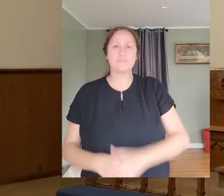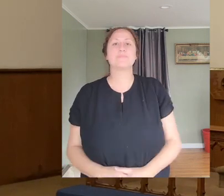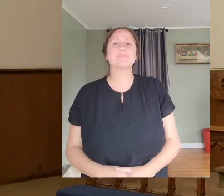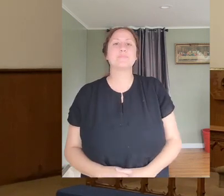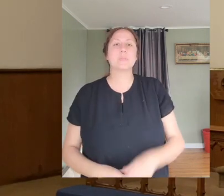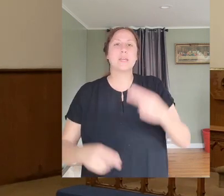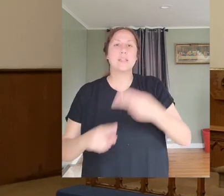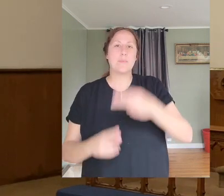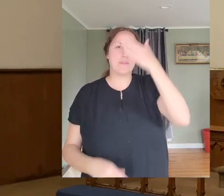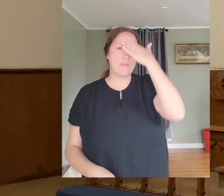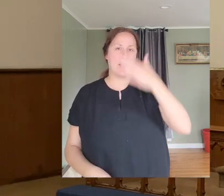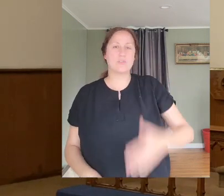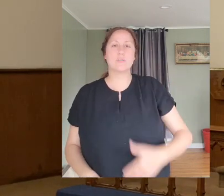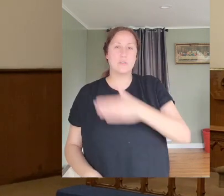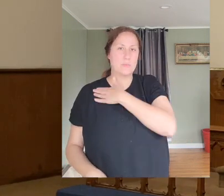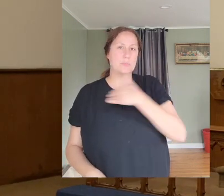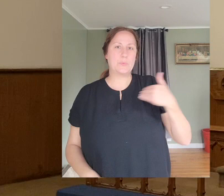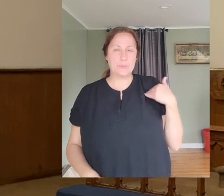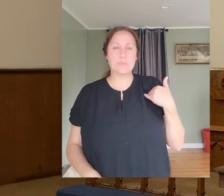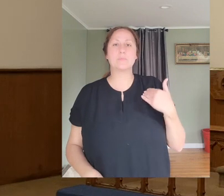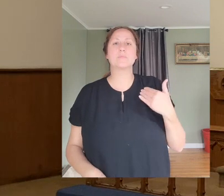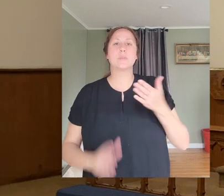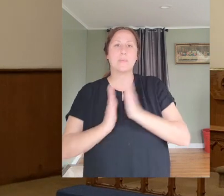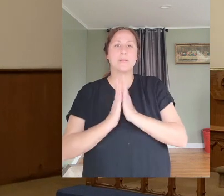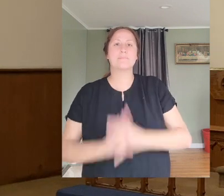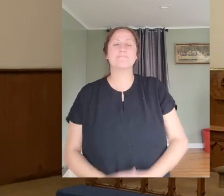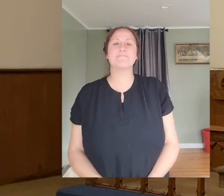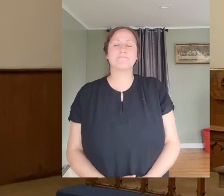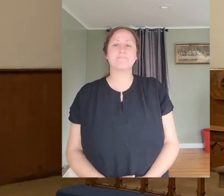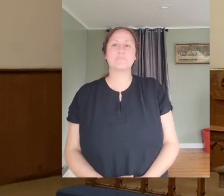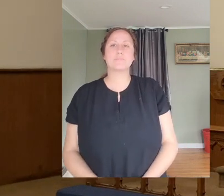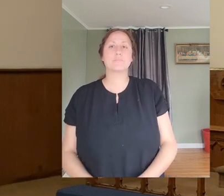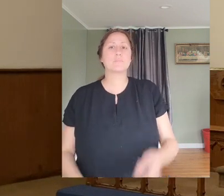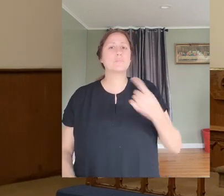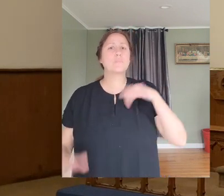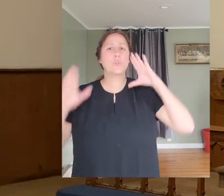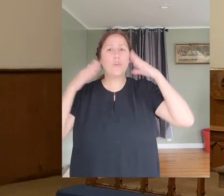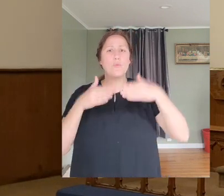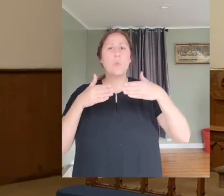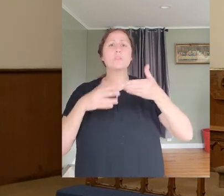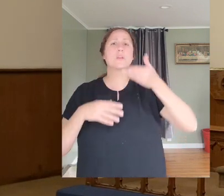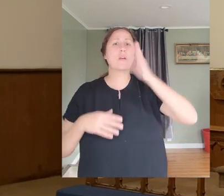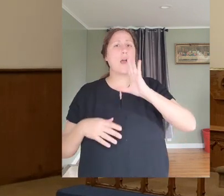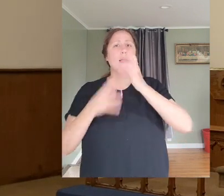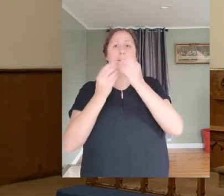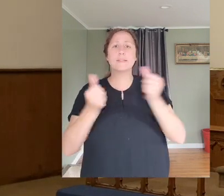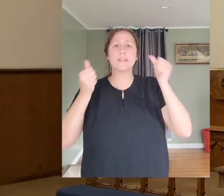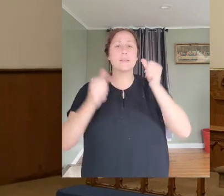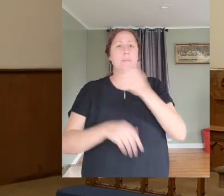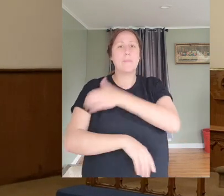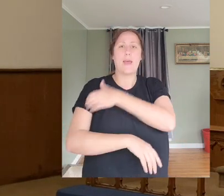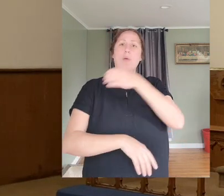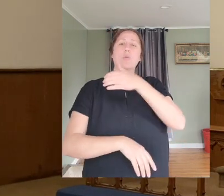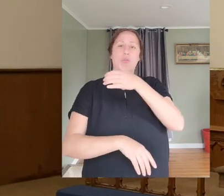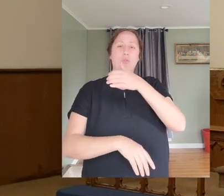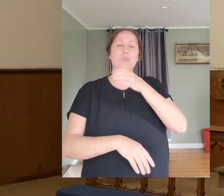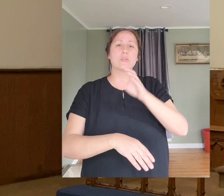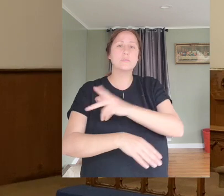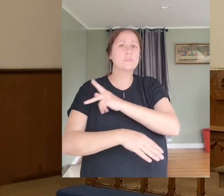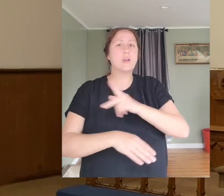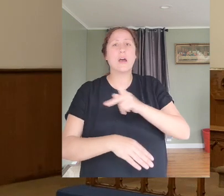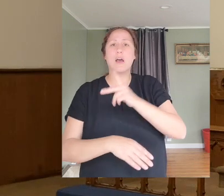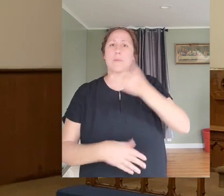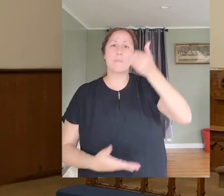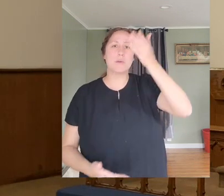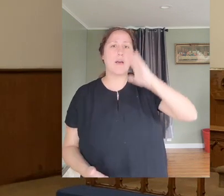of the Son, and of the Holy Spirit, amen. As we focus on God's healing power, a psalm of God who is full